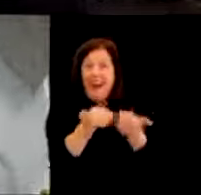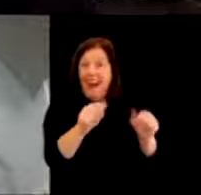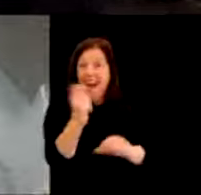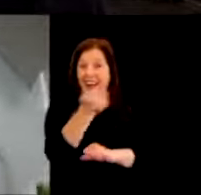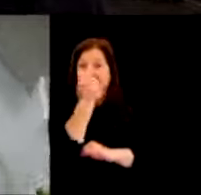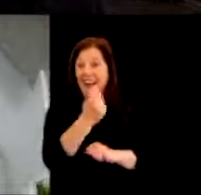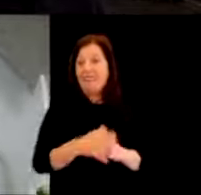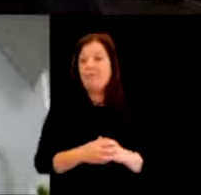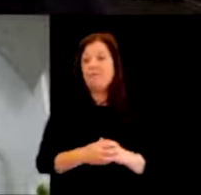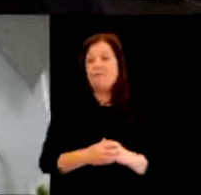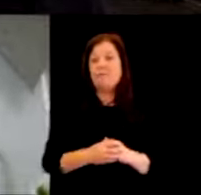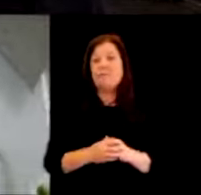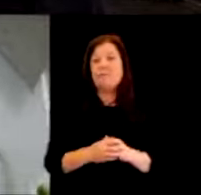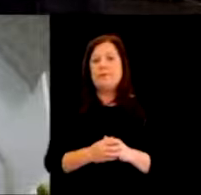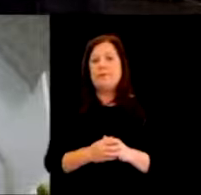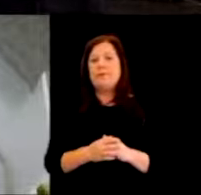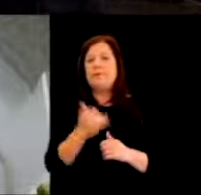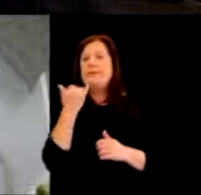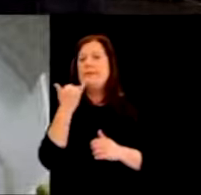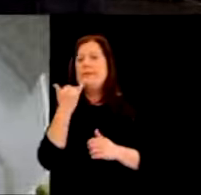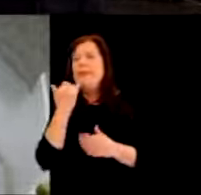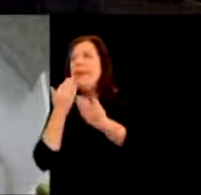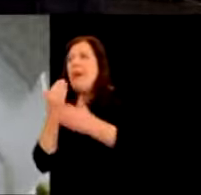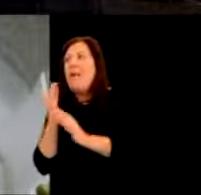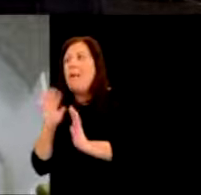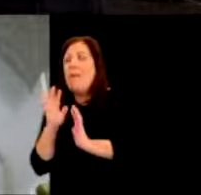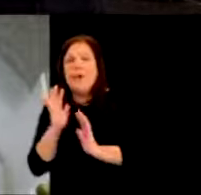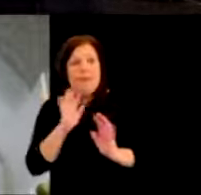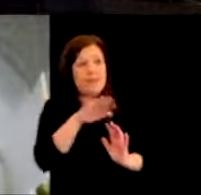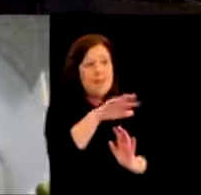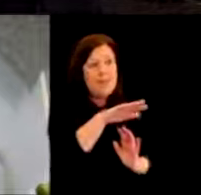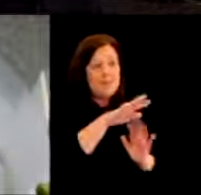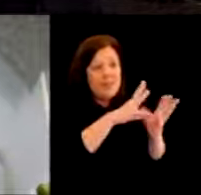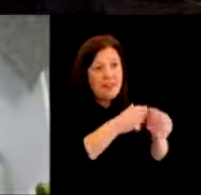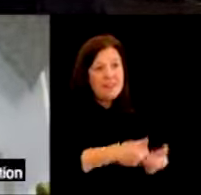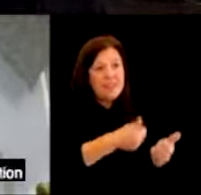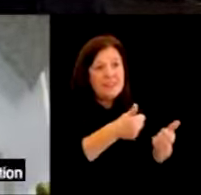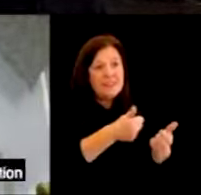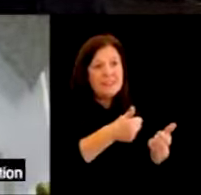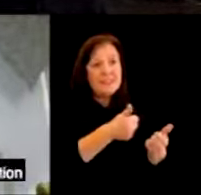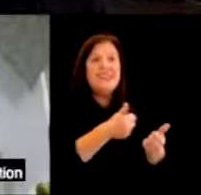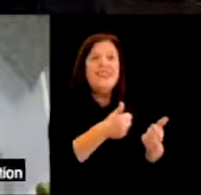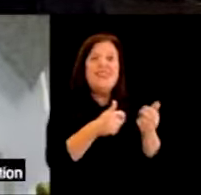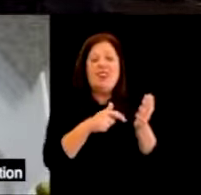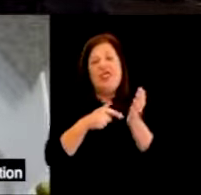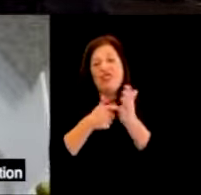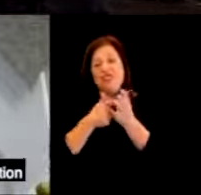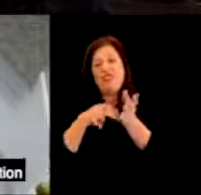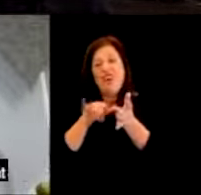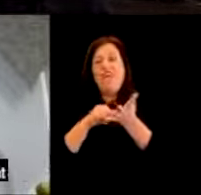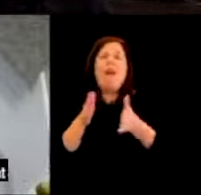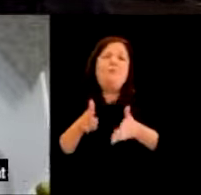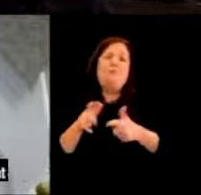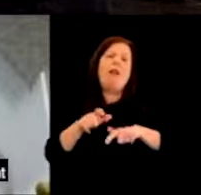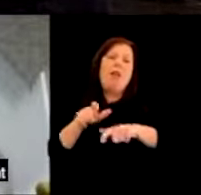Okay, thanks. Bye. Is everything okay? They're keeping Travis in for observation,